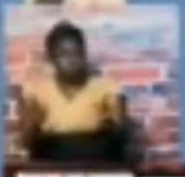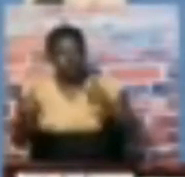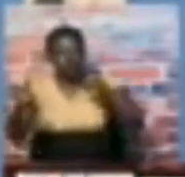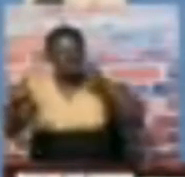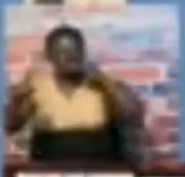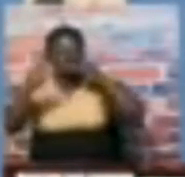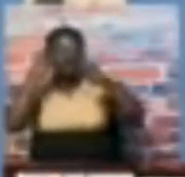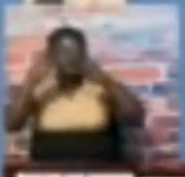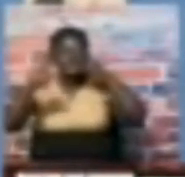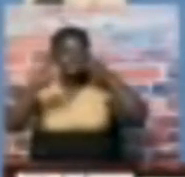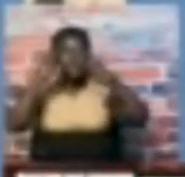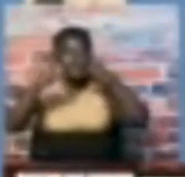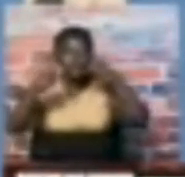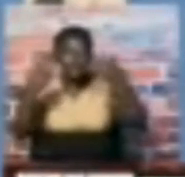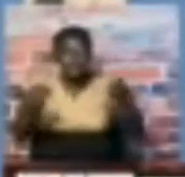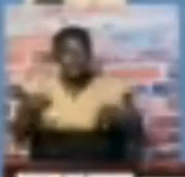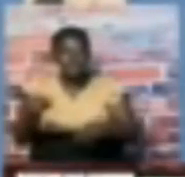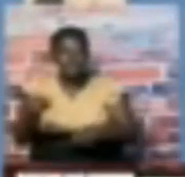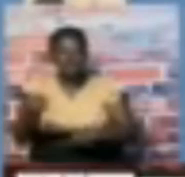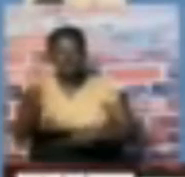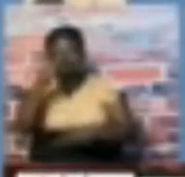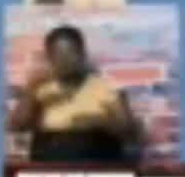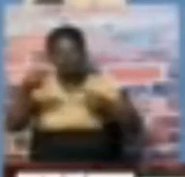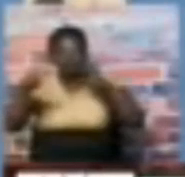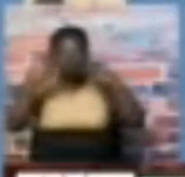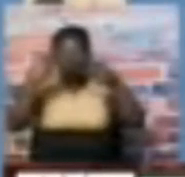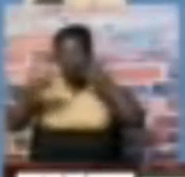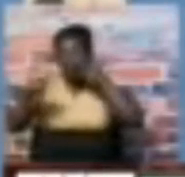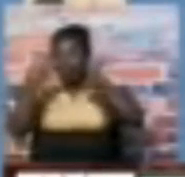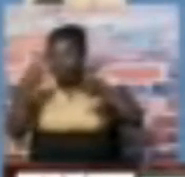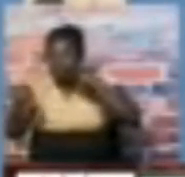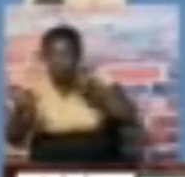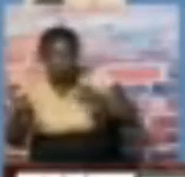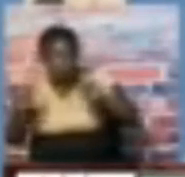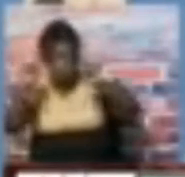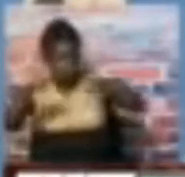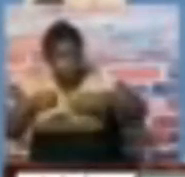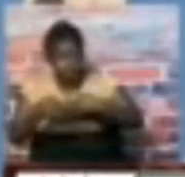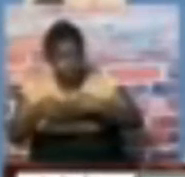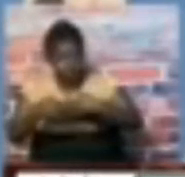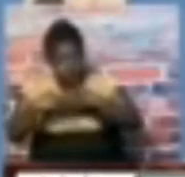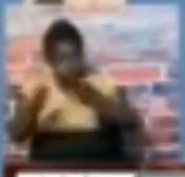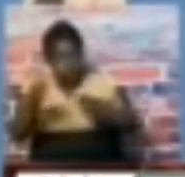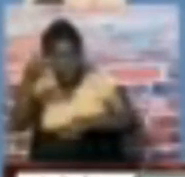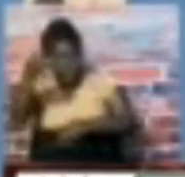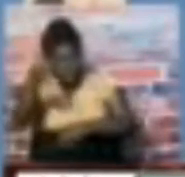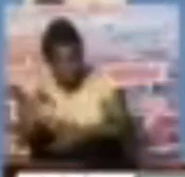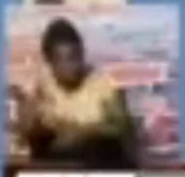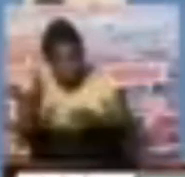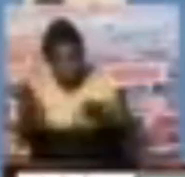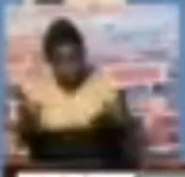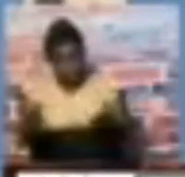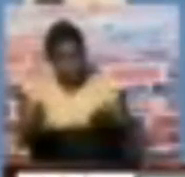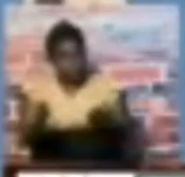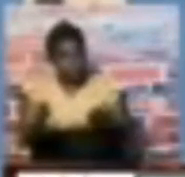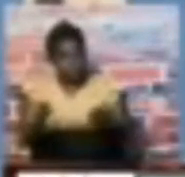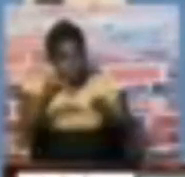Hotels and food restaurants. We said those could open, provided again they observe